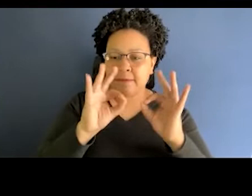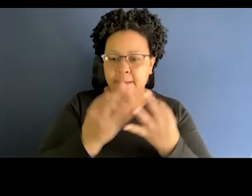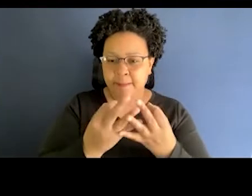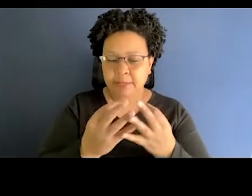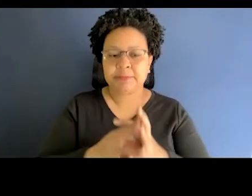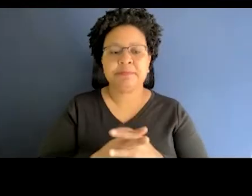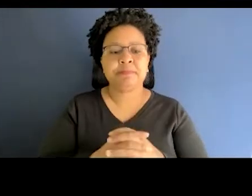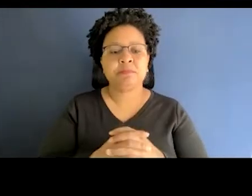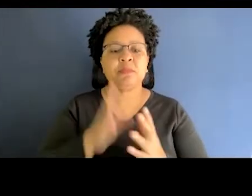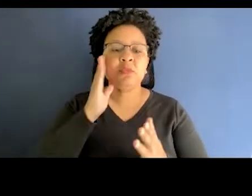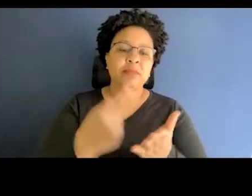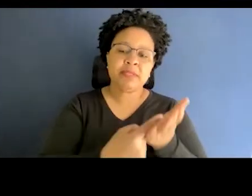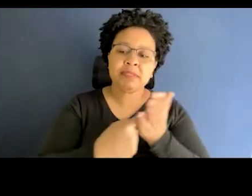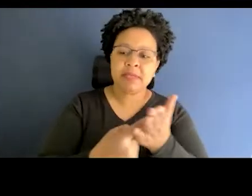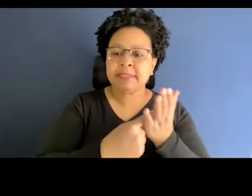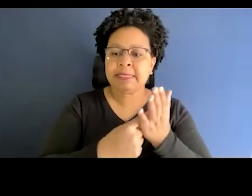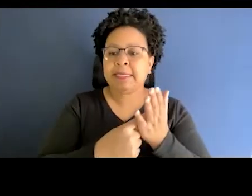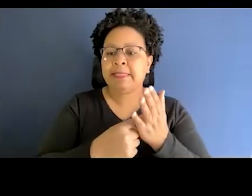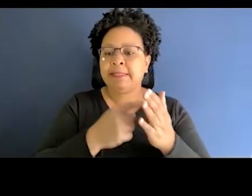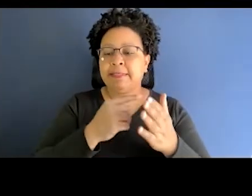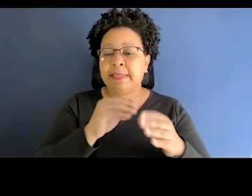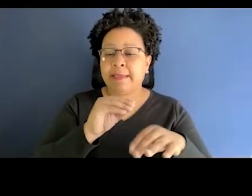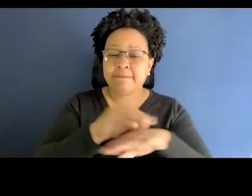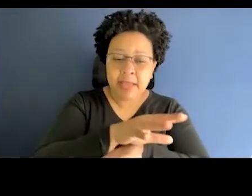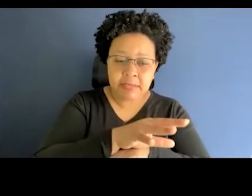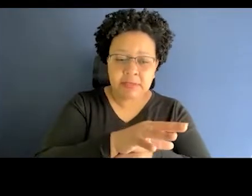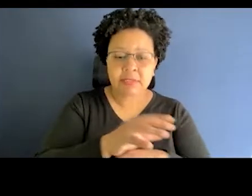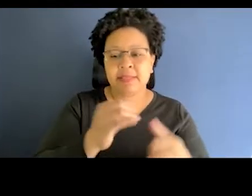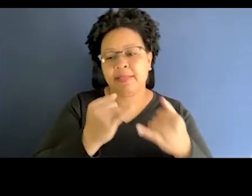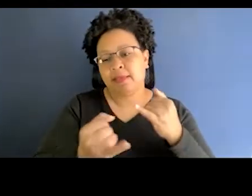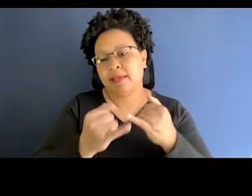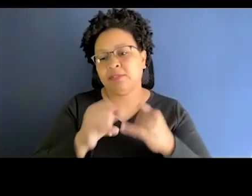about implications, next steps, and then go over our question and answers.